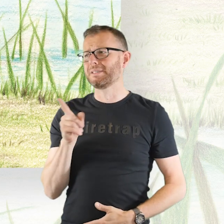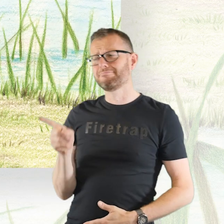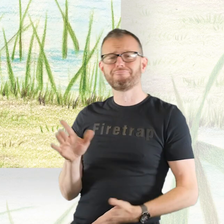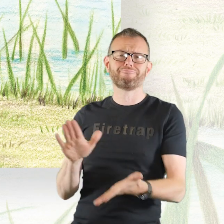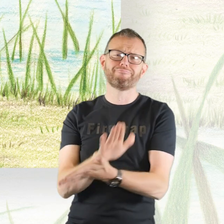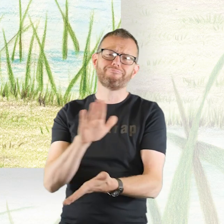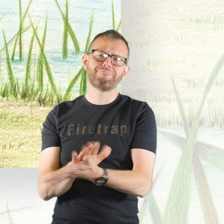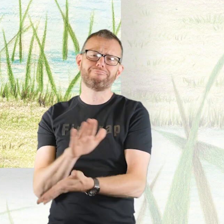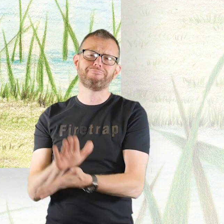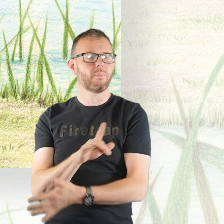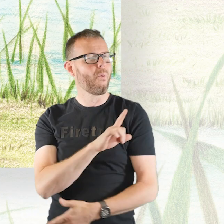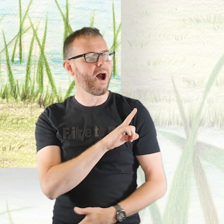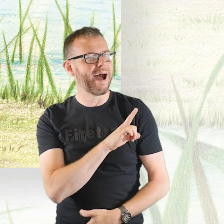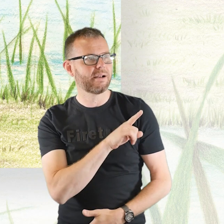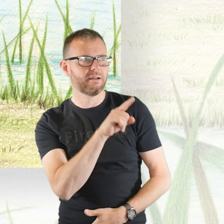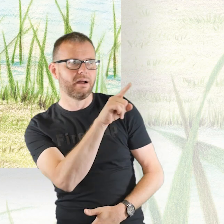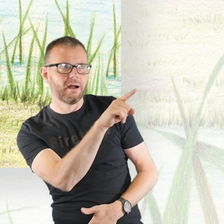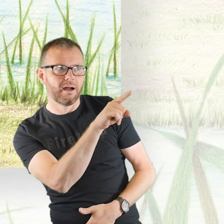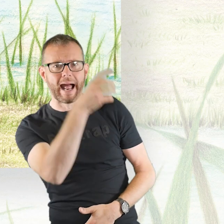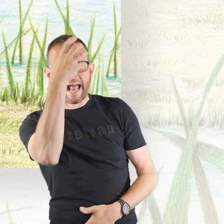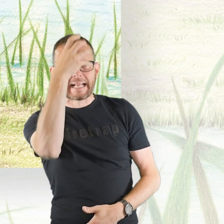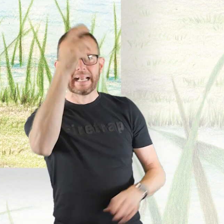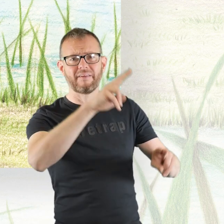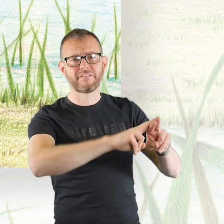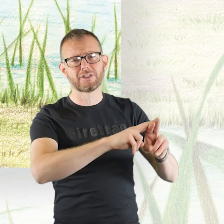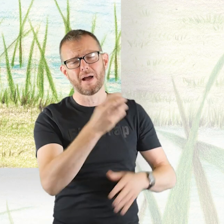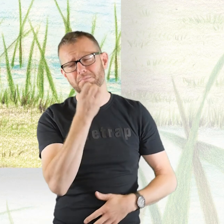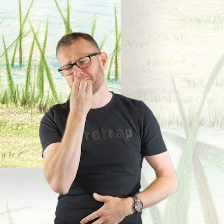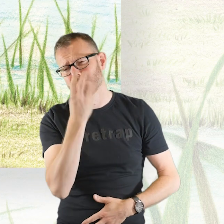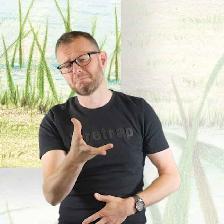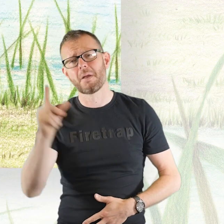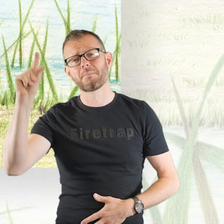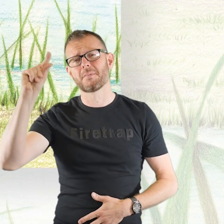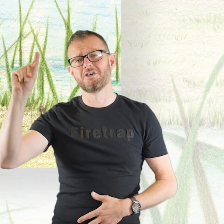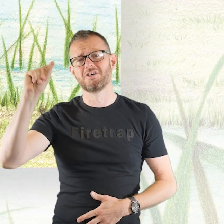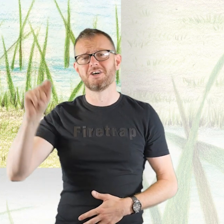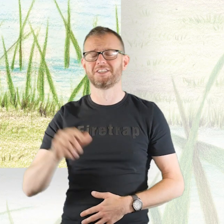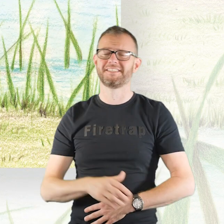Rosie was very happy. Kingfishers are beautiful birds.